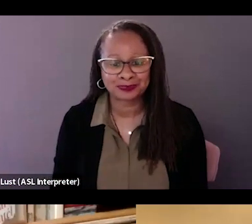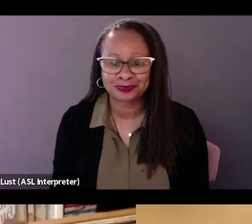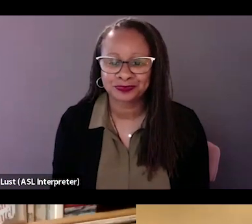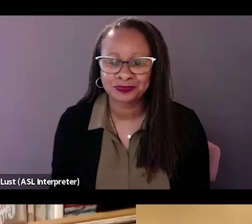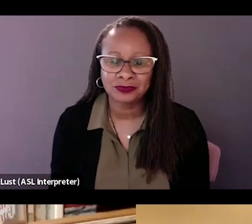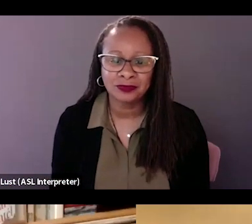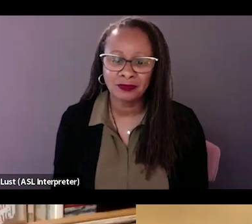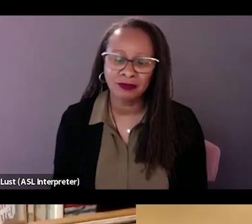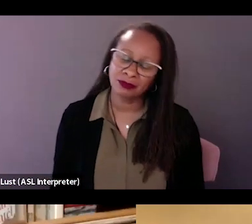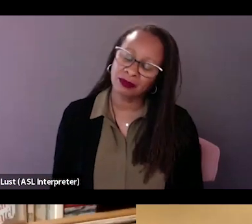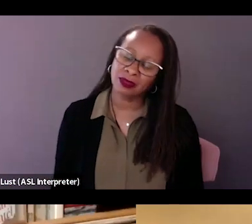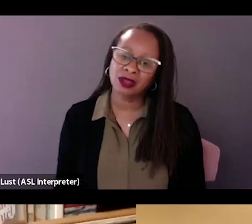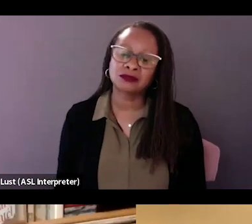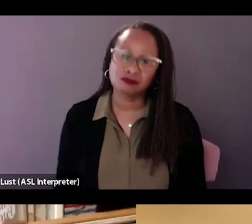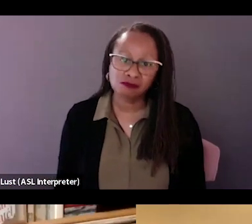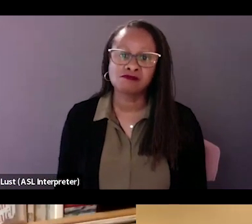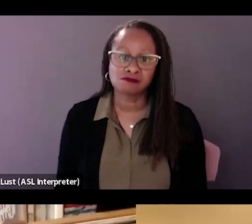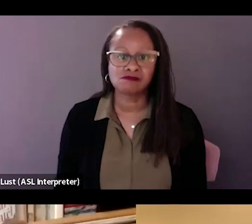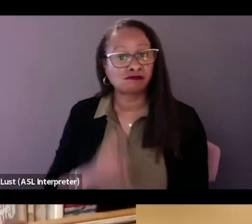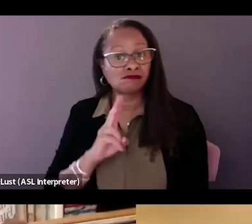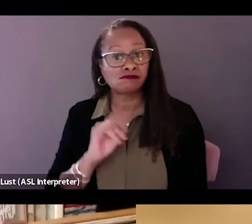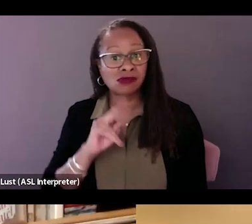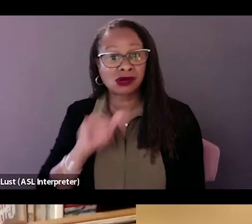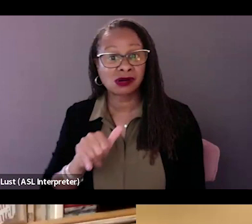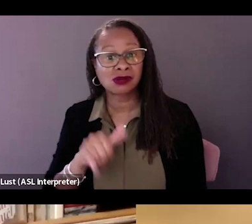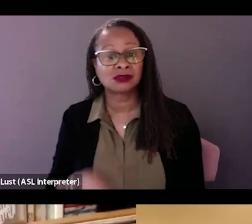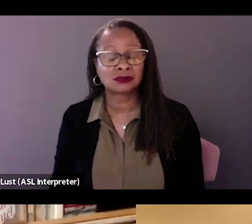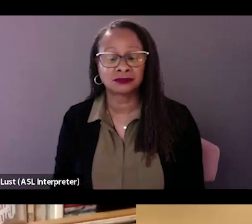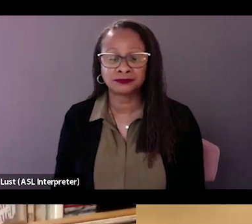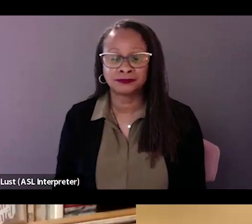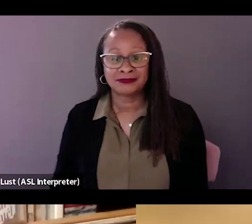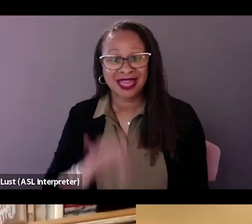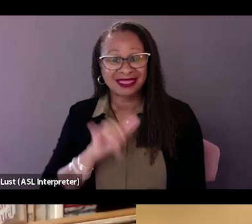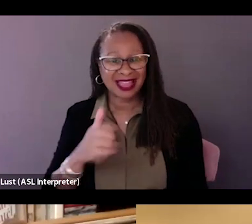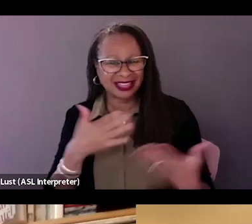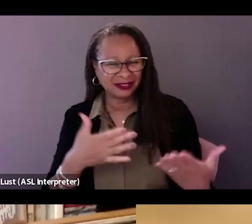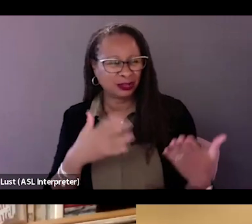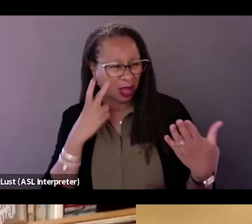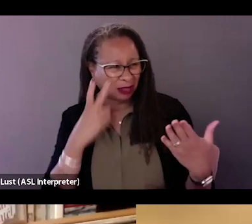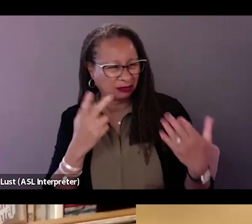I mean, and that it's not just, you have to remember that gives you an insight into